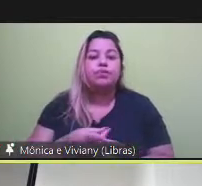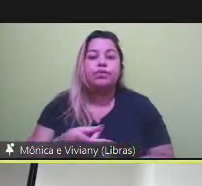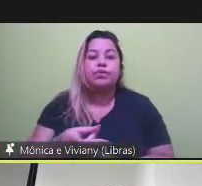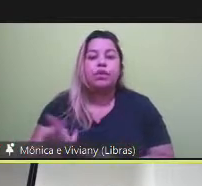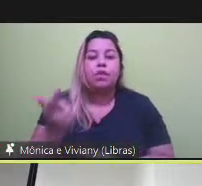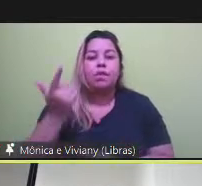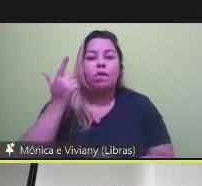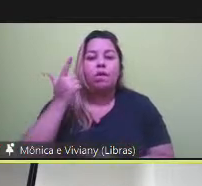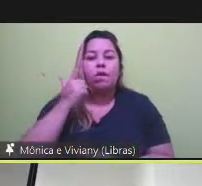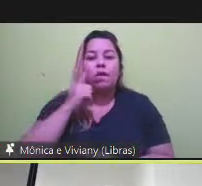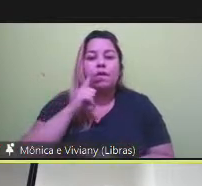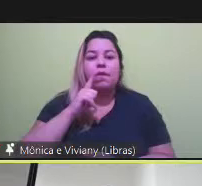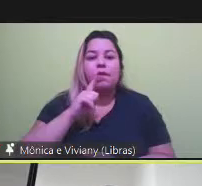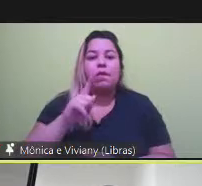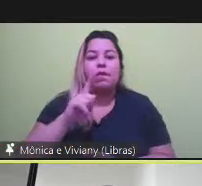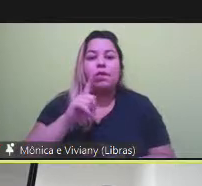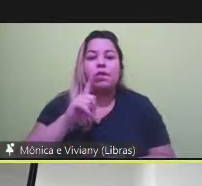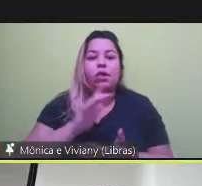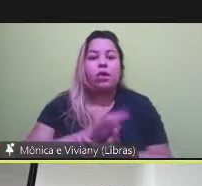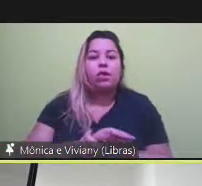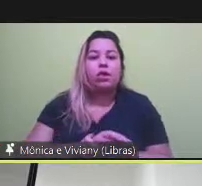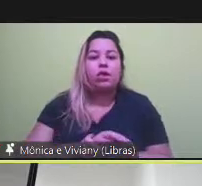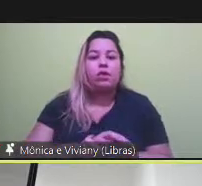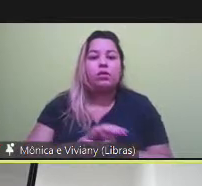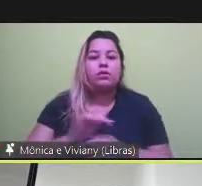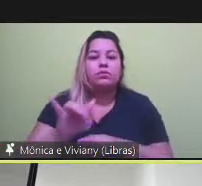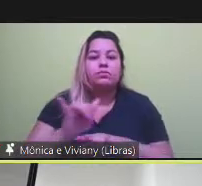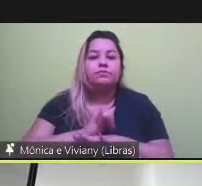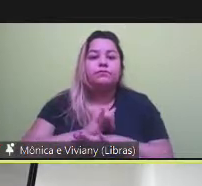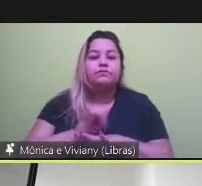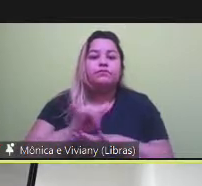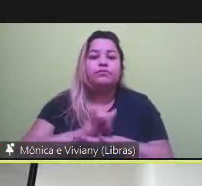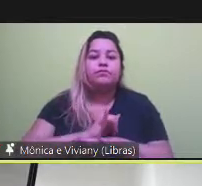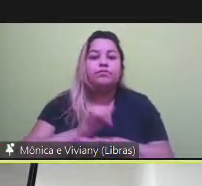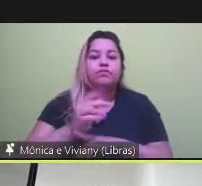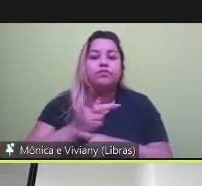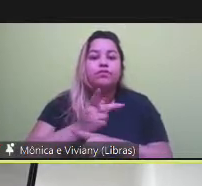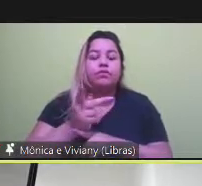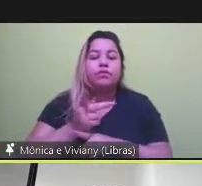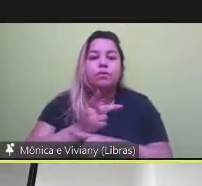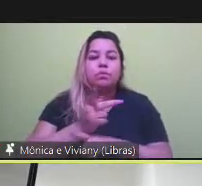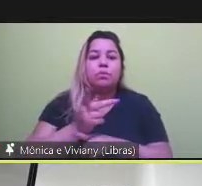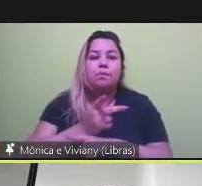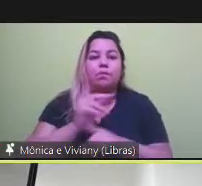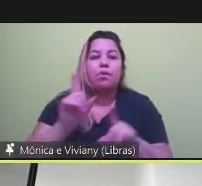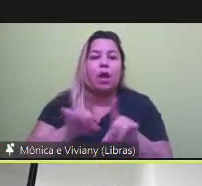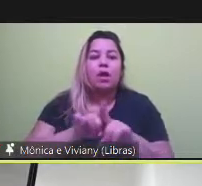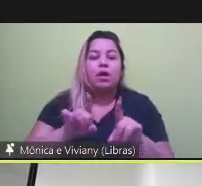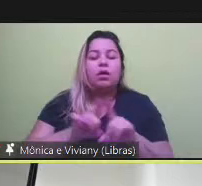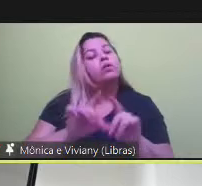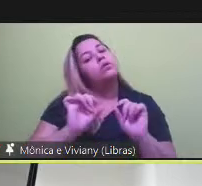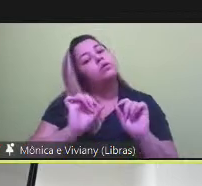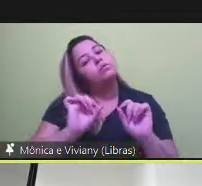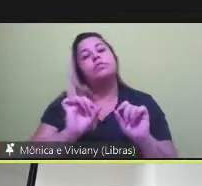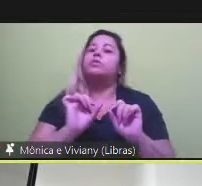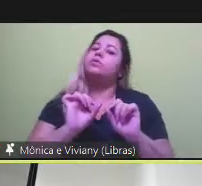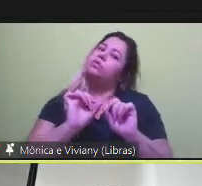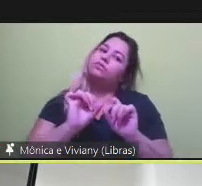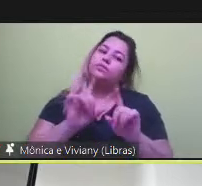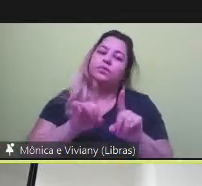many other aspects. So therefore, this strategy tries to